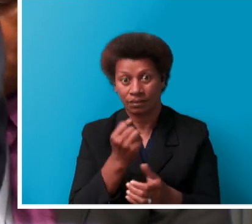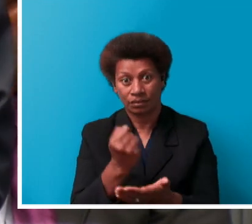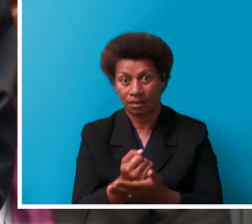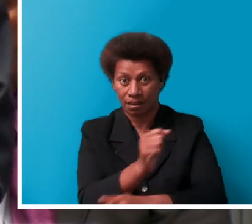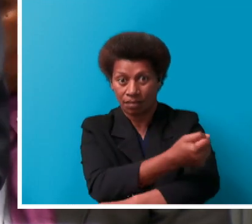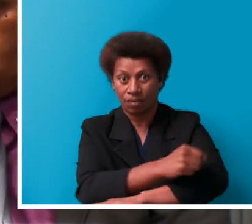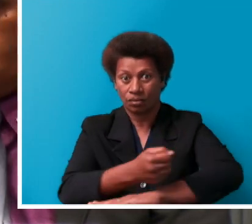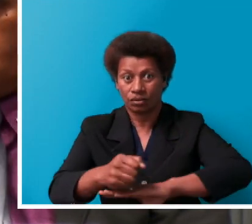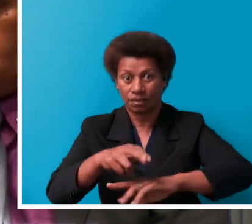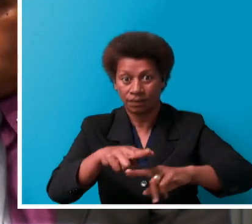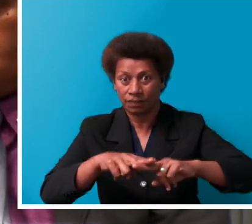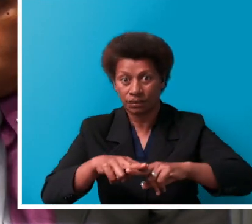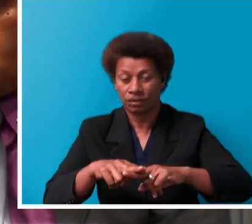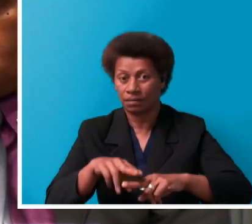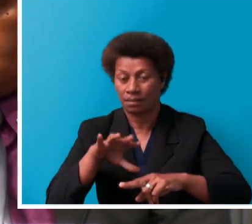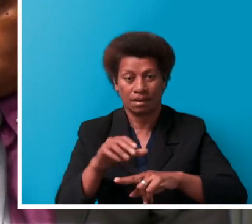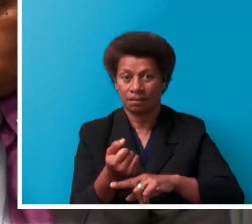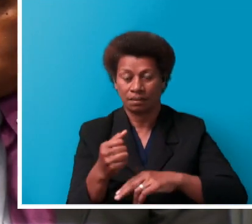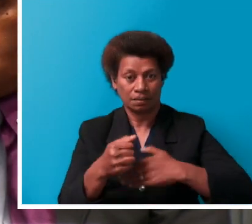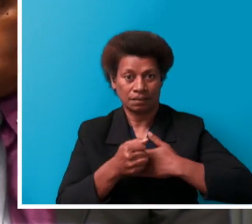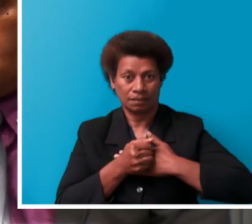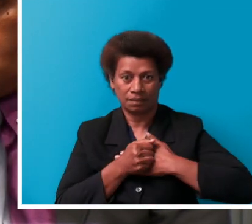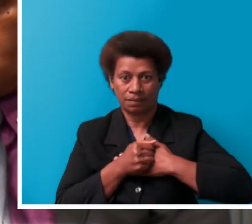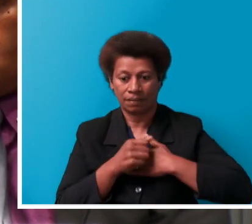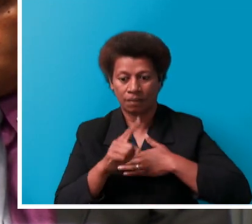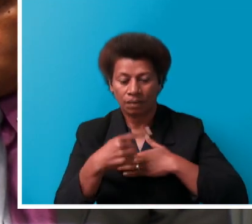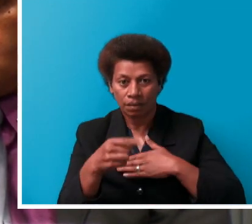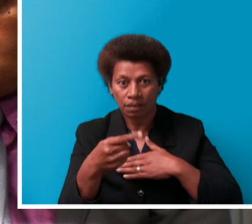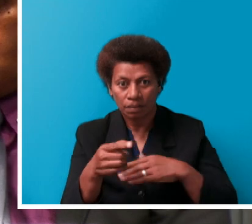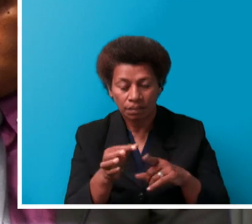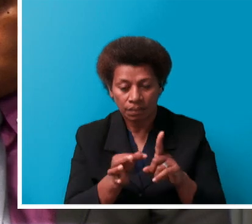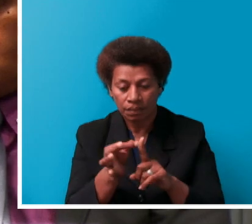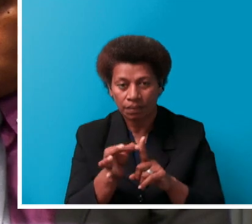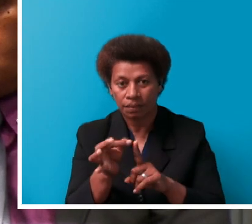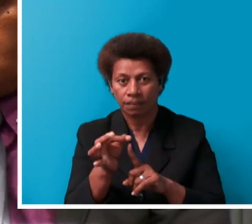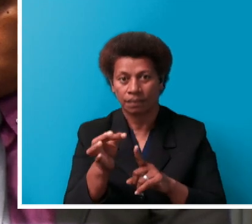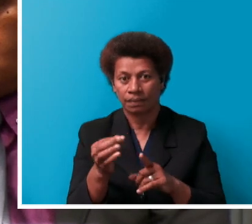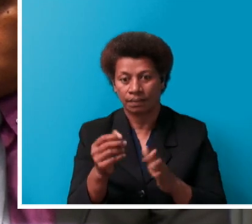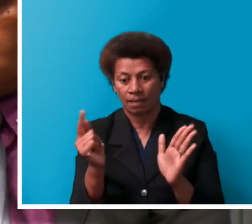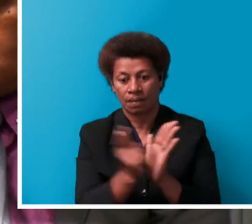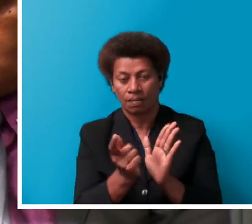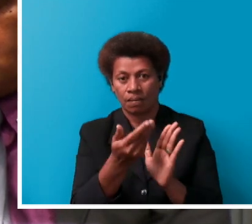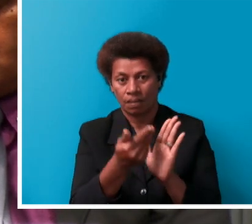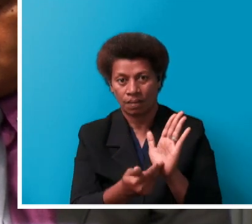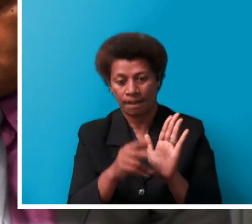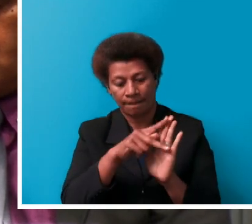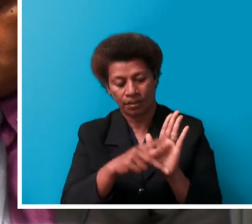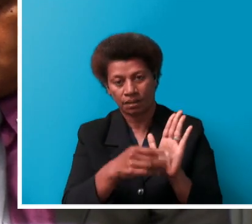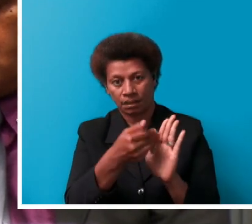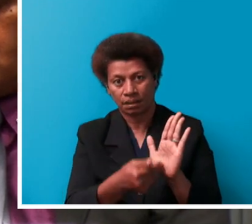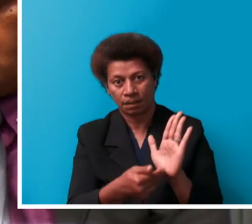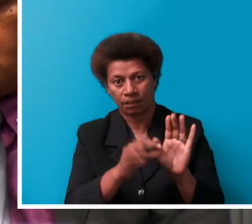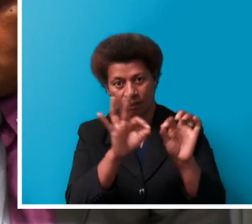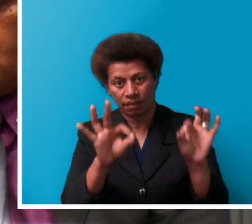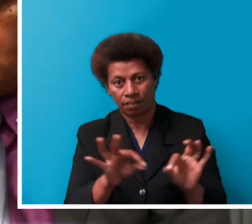safe and efficient requires continuous improvement of our legislative and policy framework.